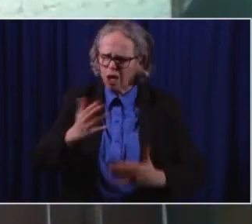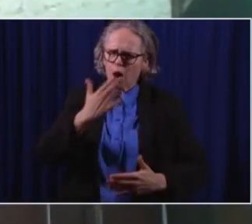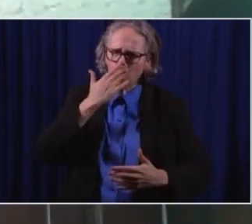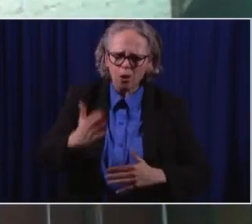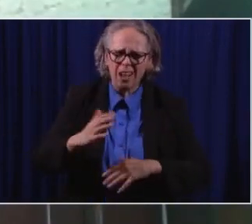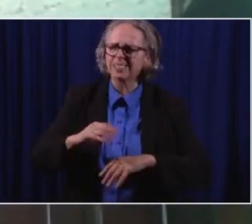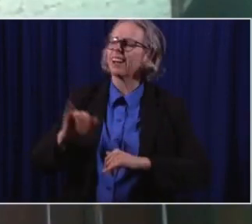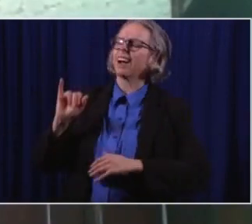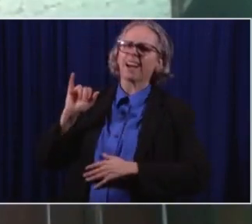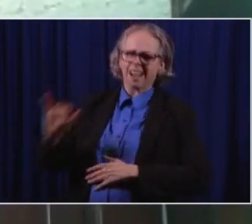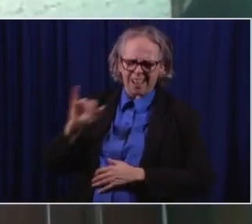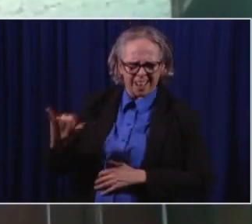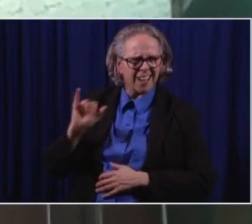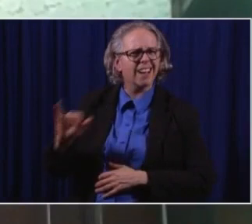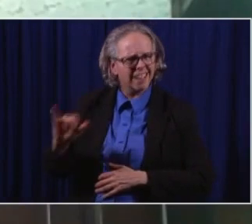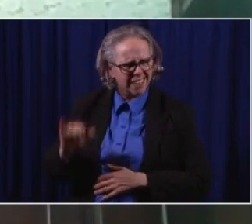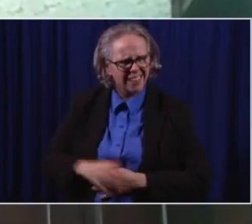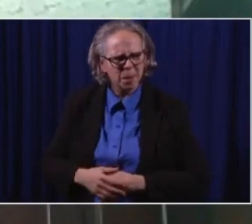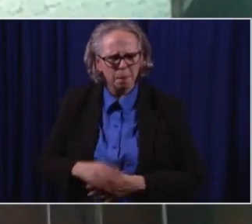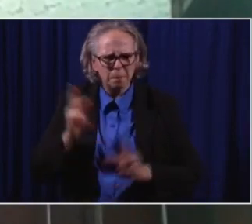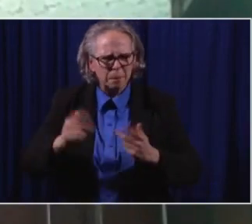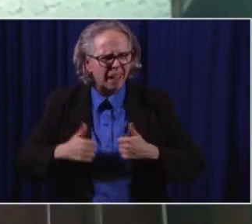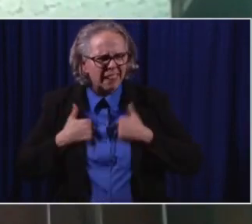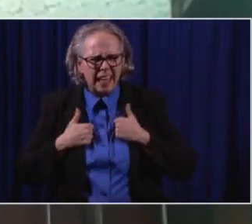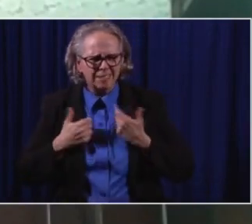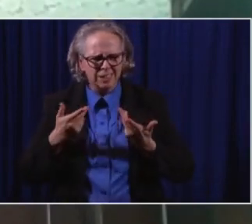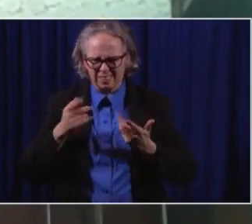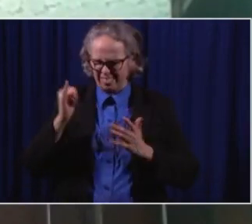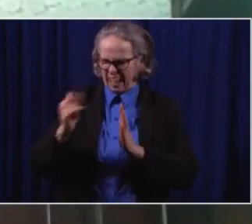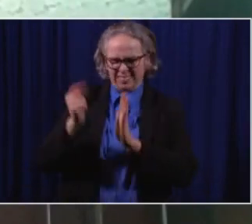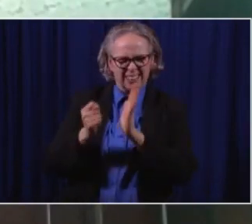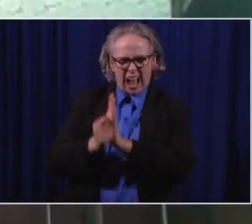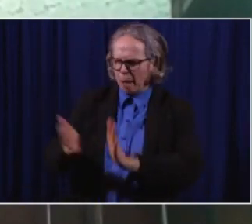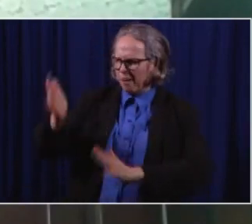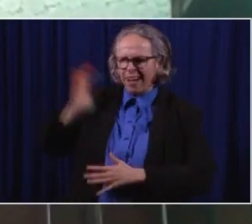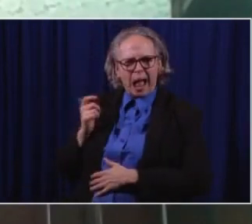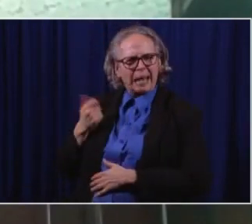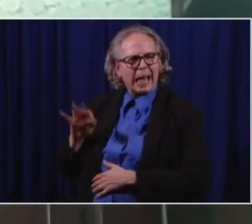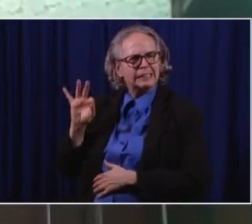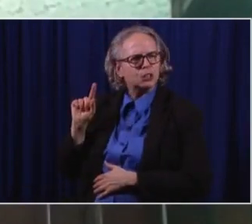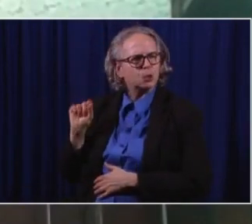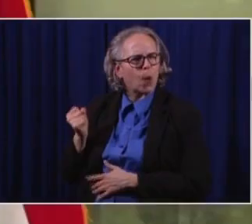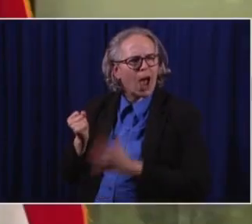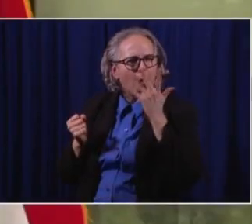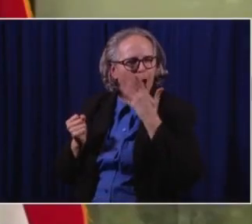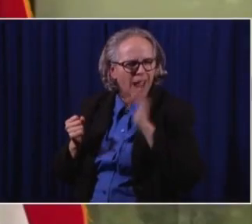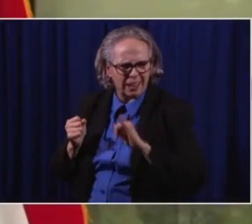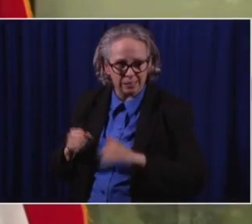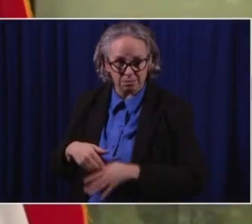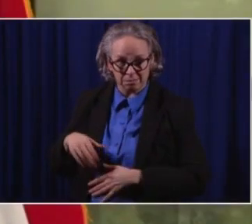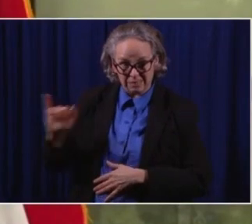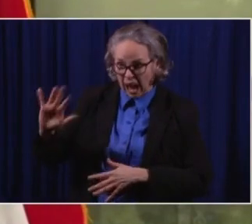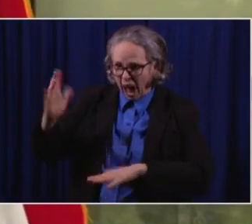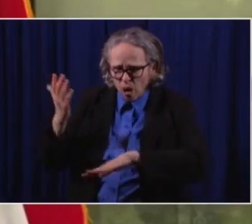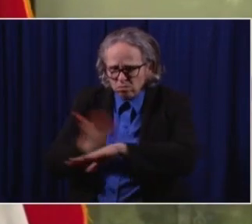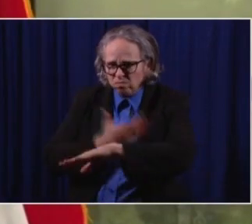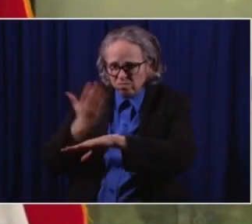ordinary folks lived at that time in history. So you're going through restoration now,